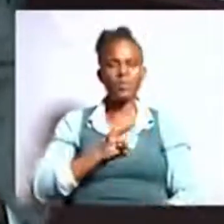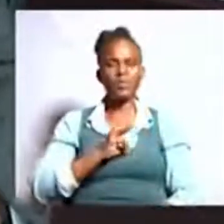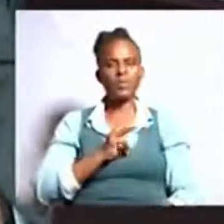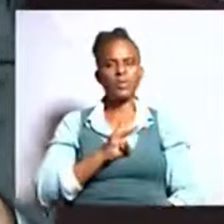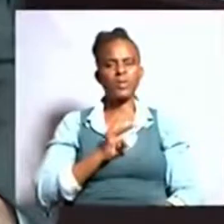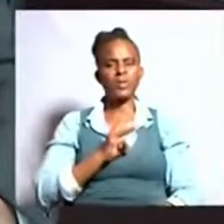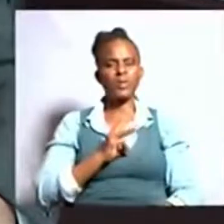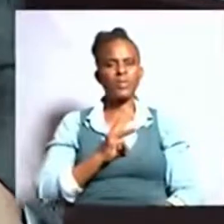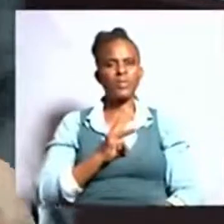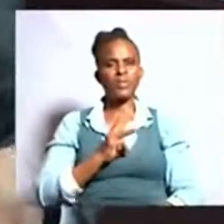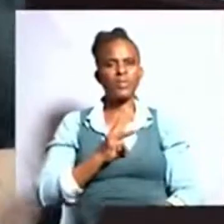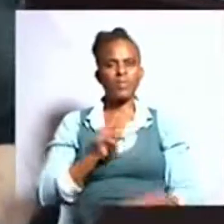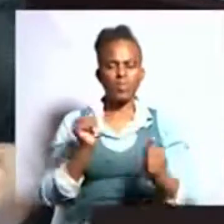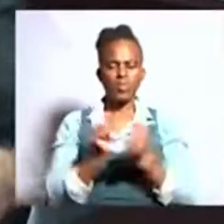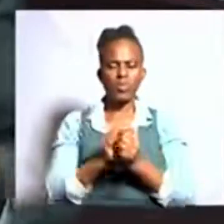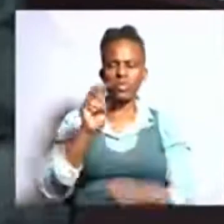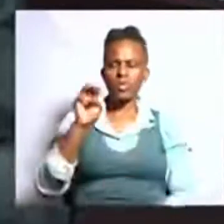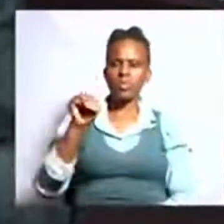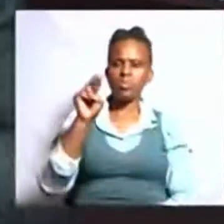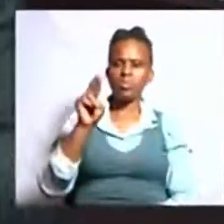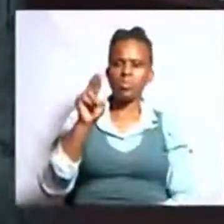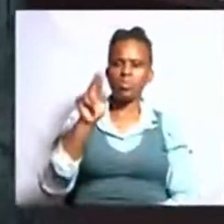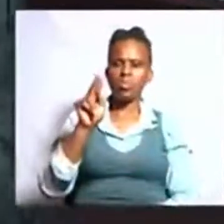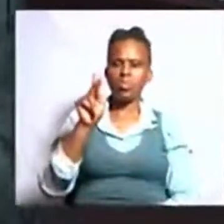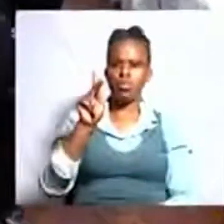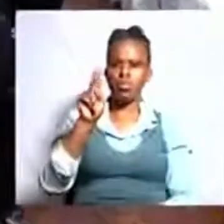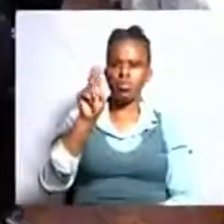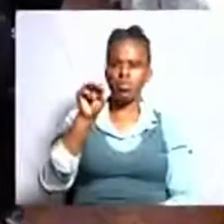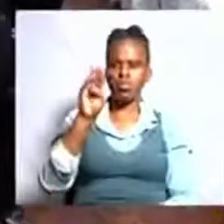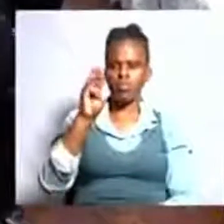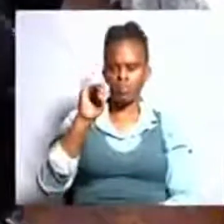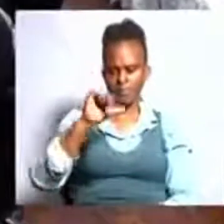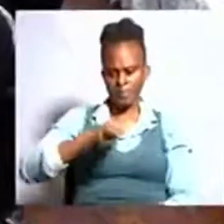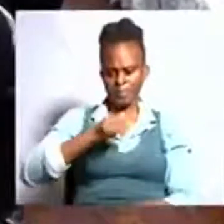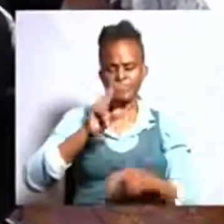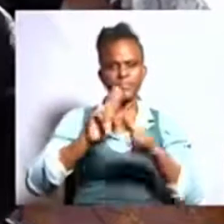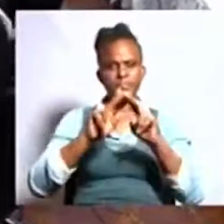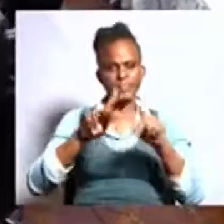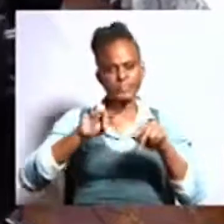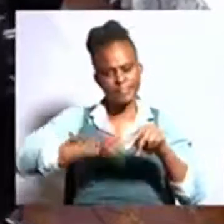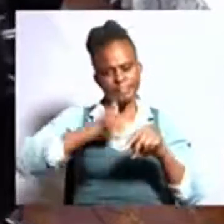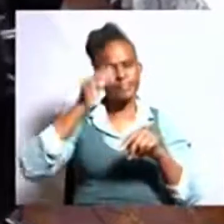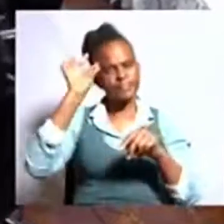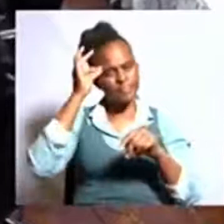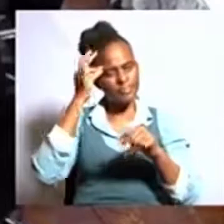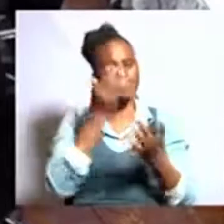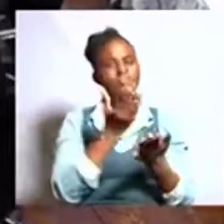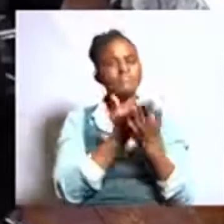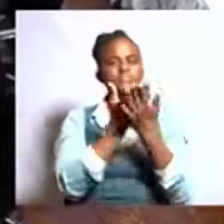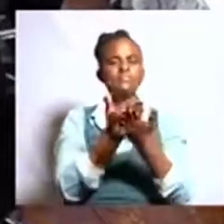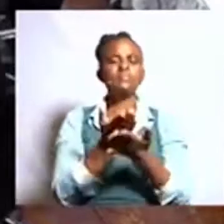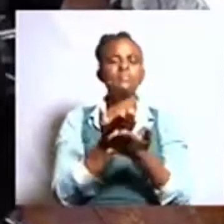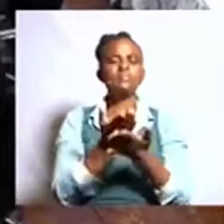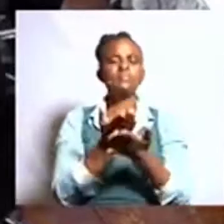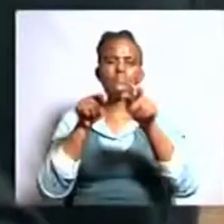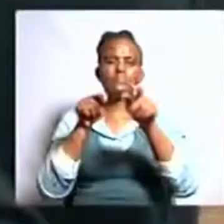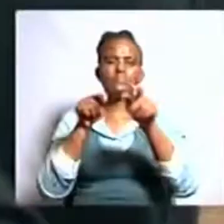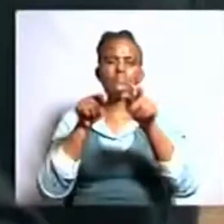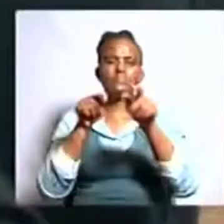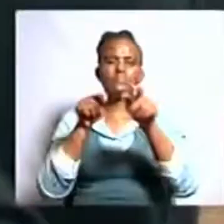Honorable Mukumbi in that order. Chair, as we progress, we take note of the submission of the controlling officer.